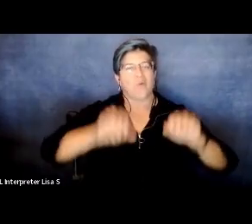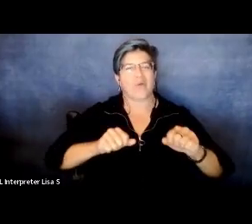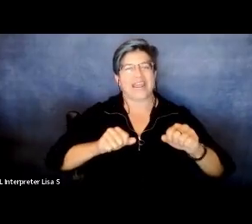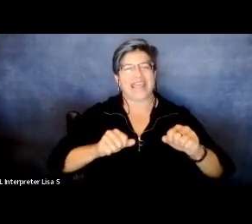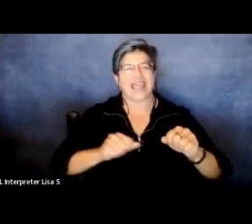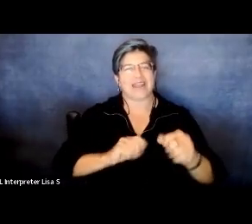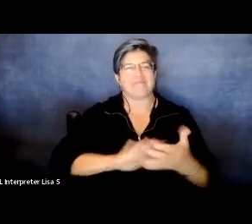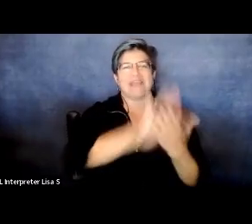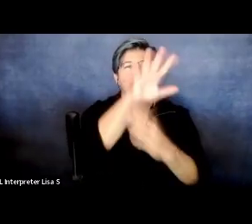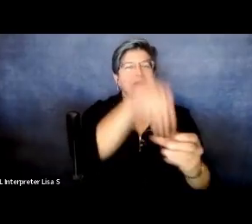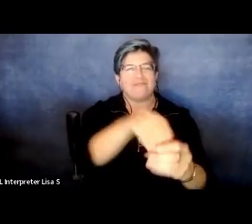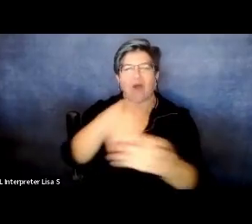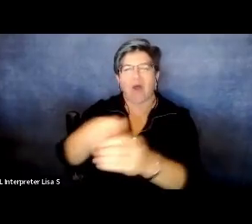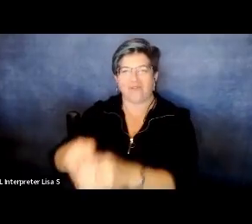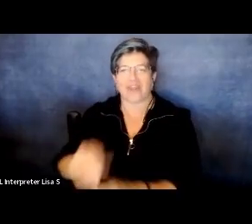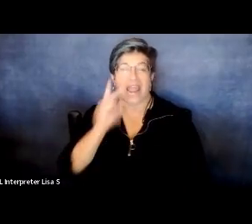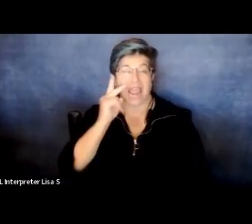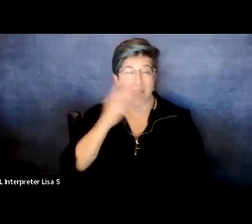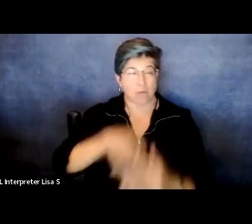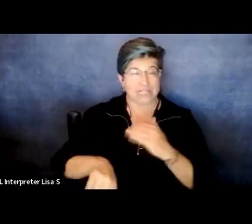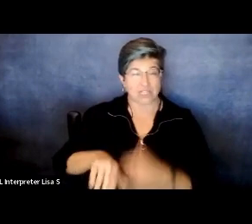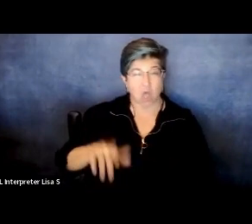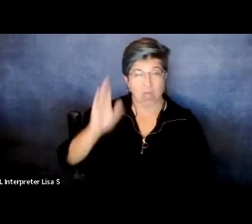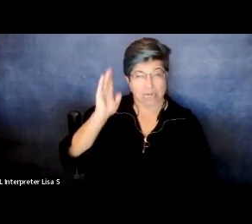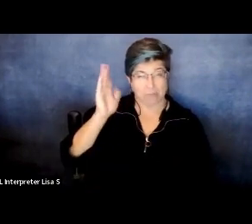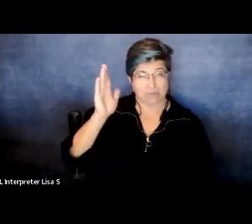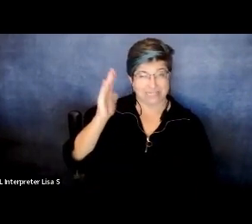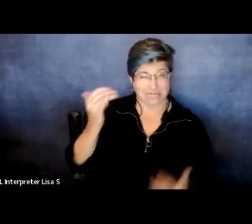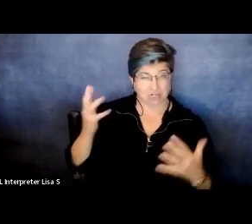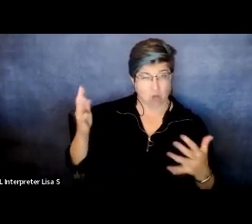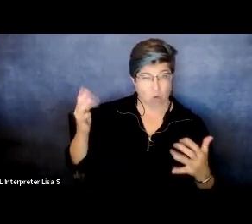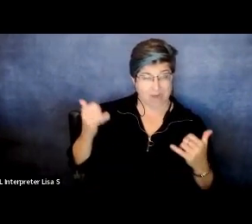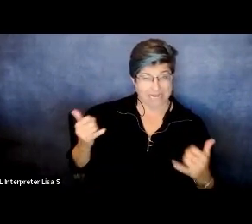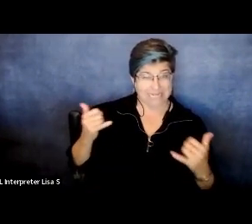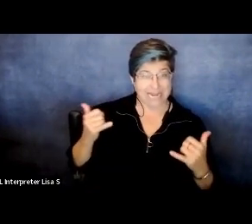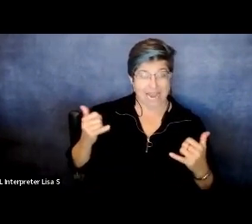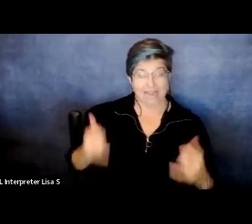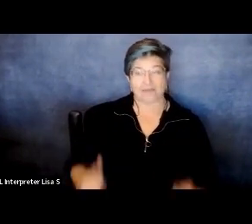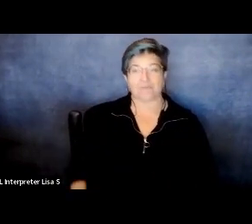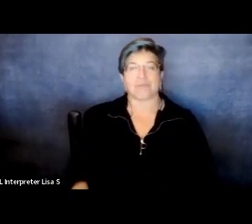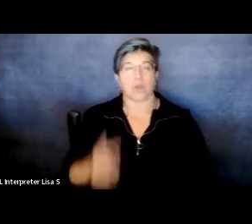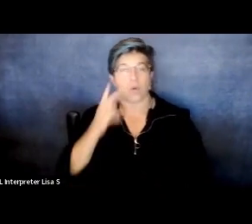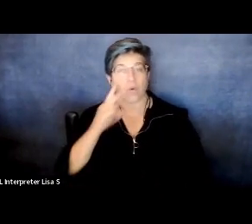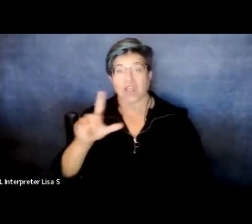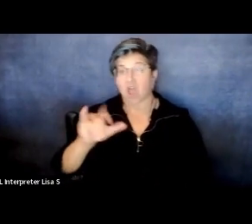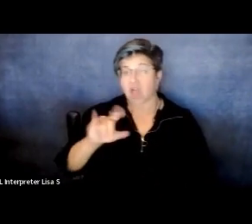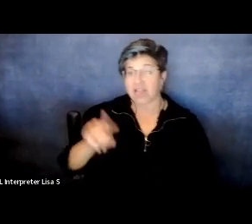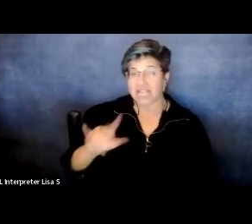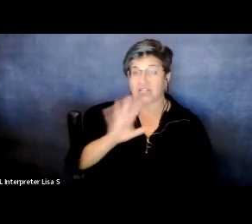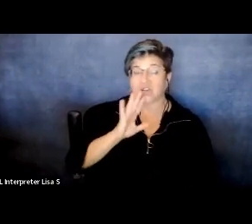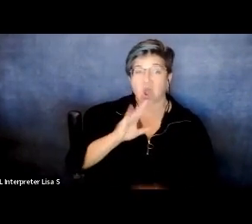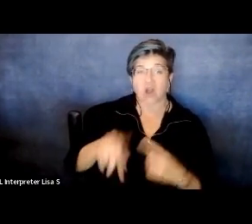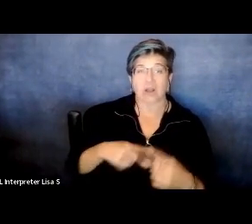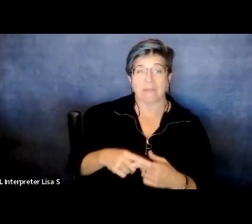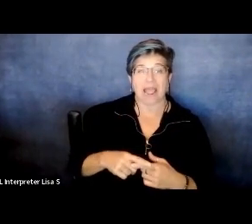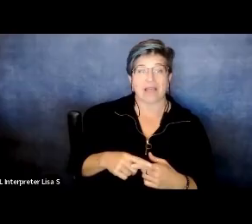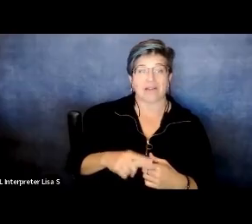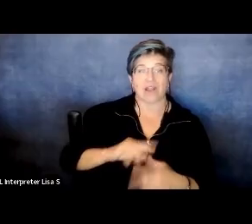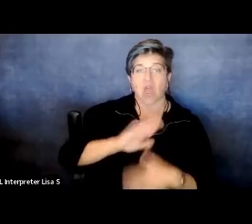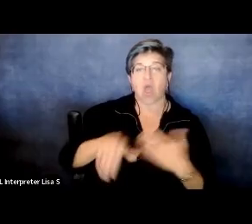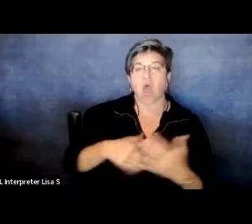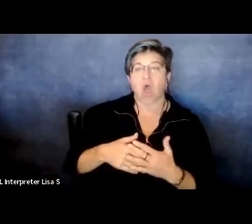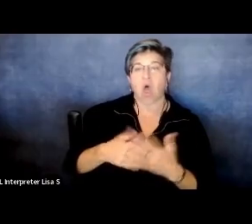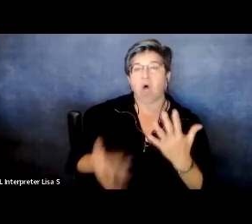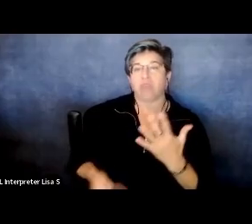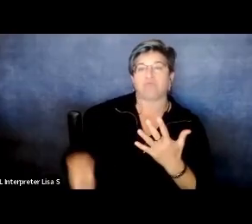on, and we saw this in Liz and Diamond's presentation. Um, we saw that Liz was talking about the all the facets